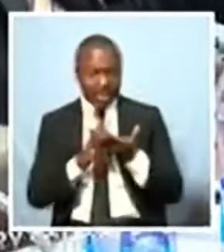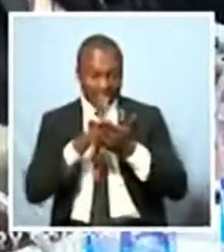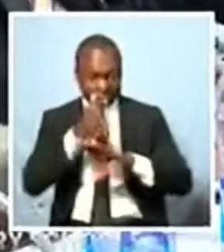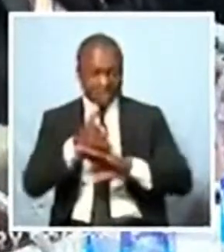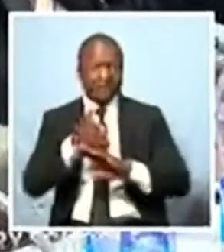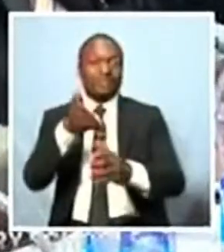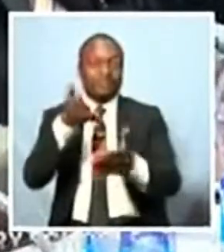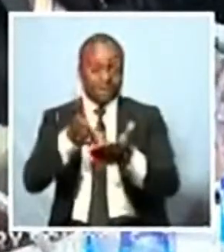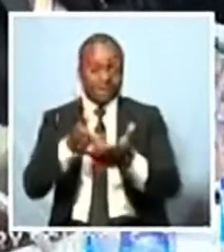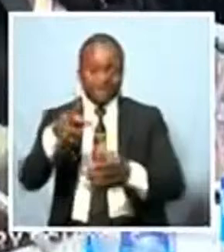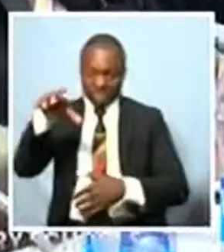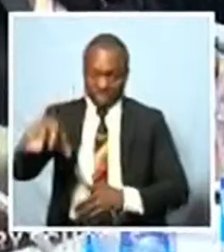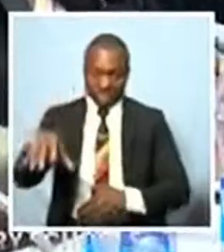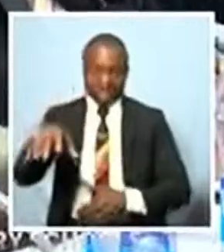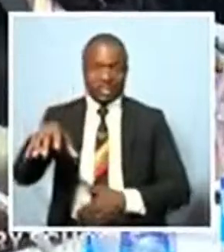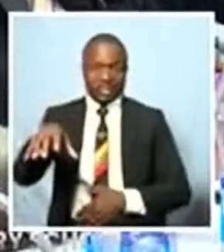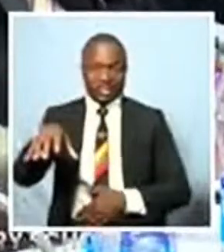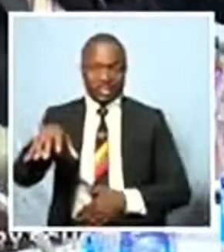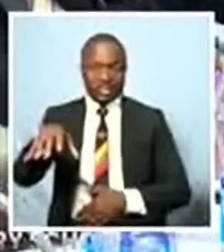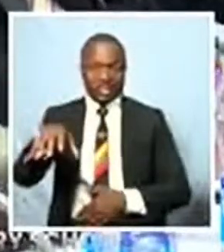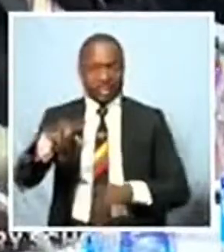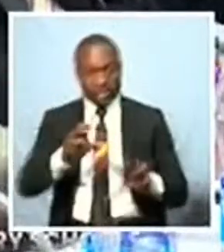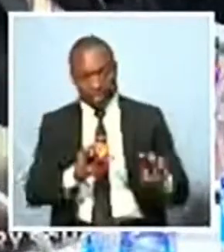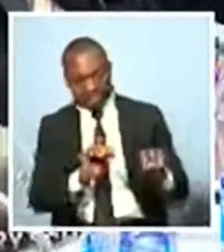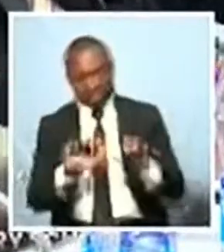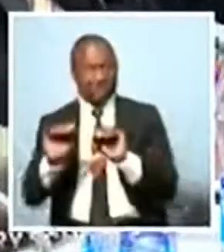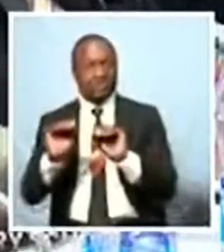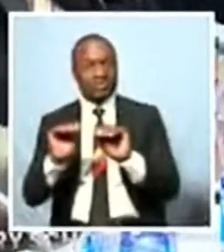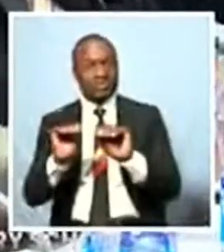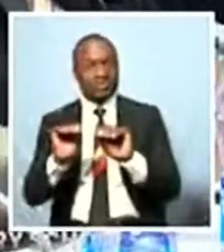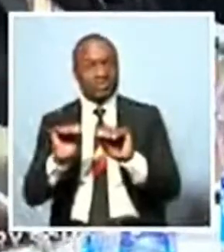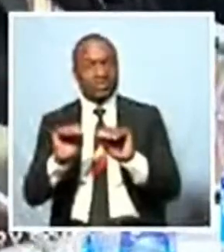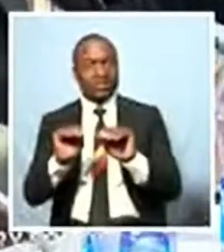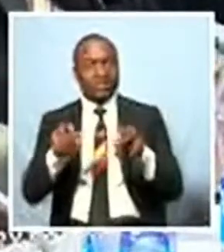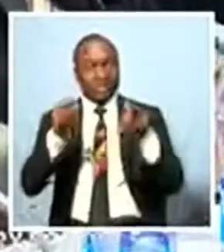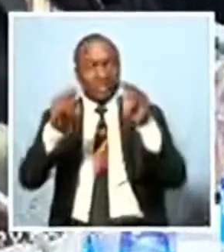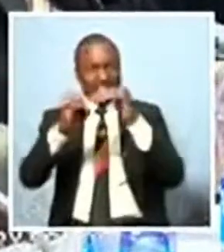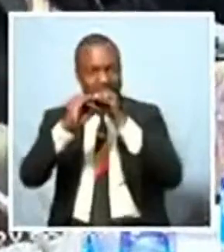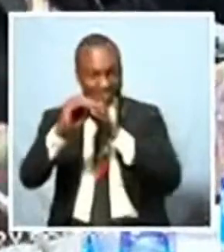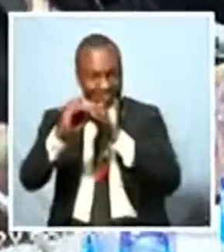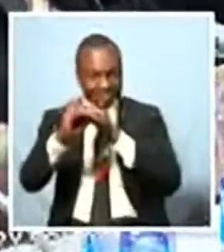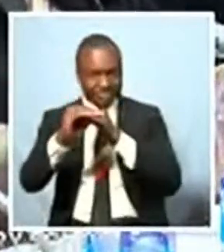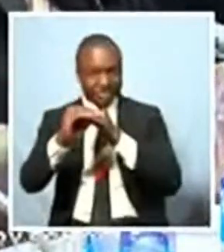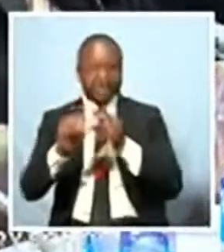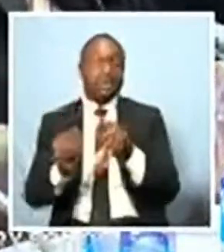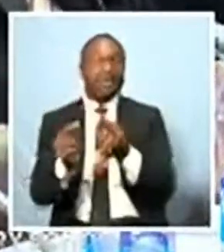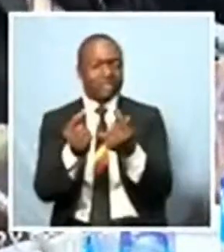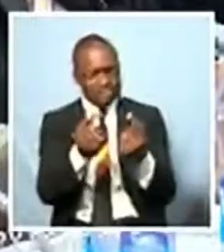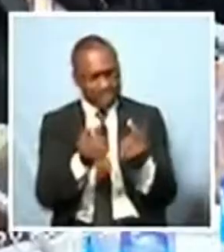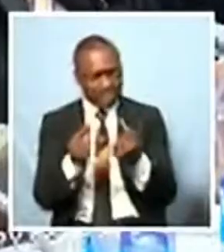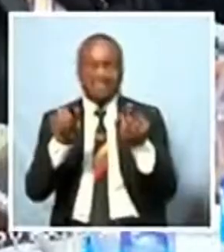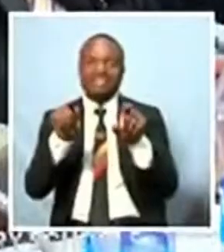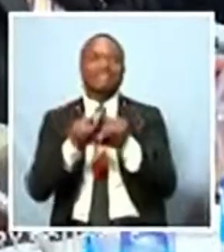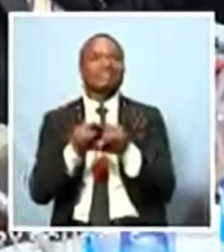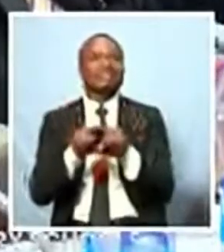this child graduates from this grade to the current grade to the next grade. The situation is the